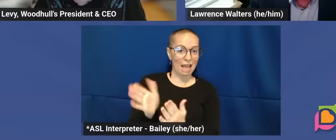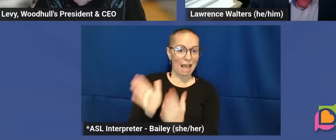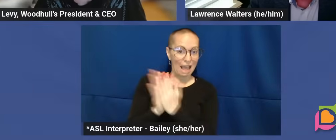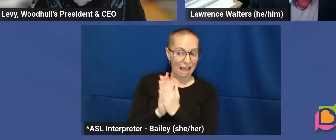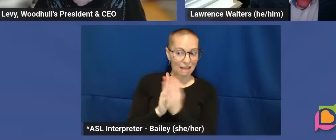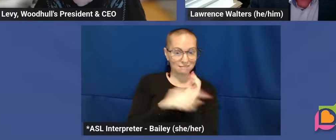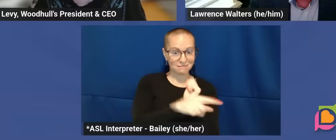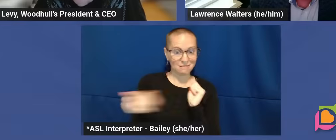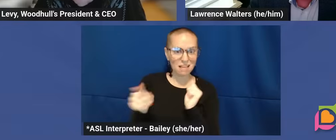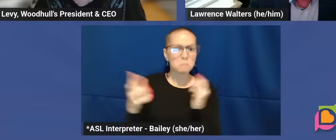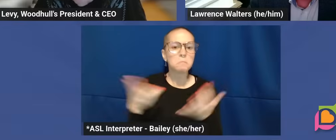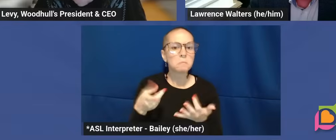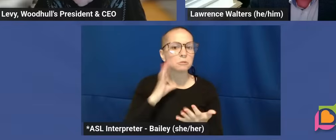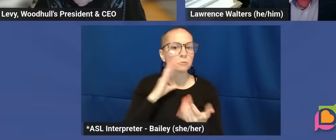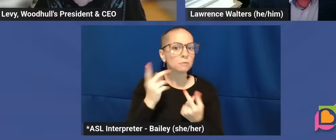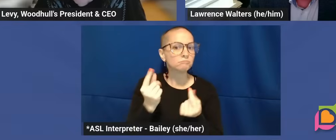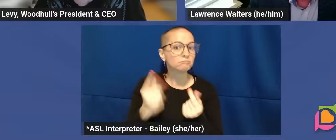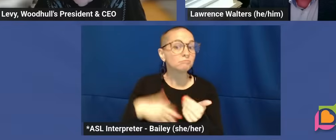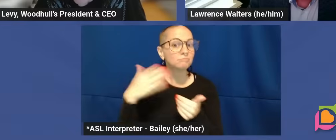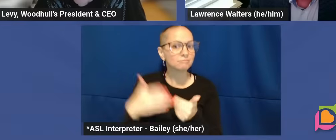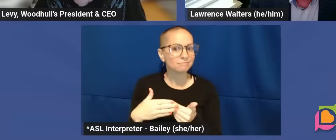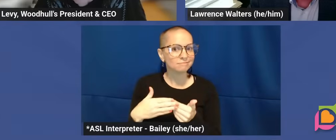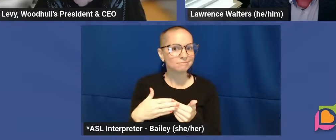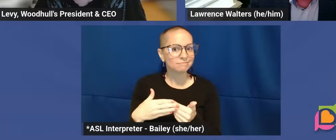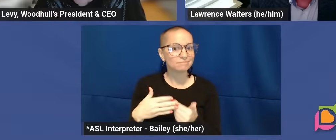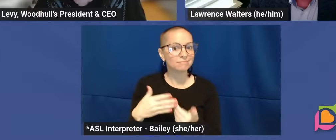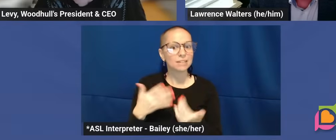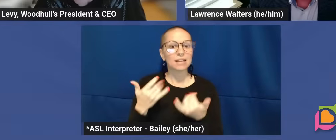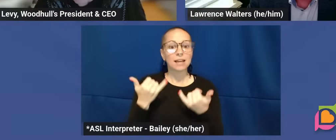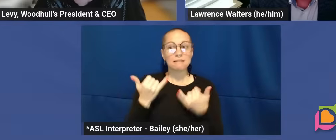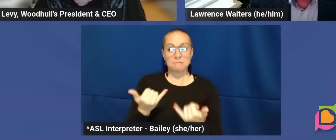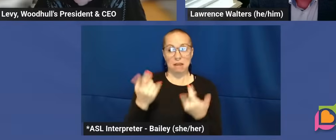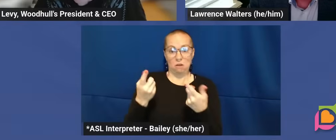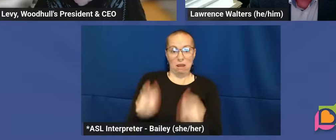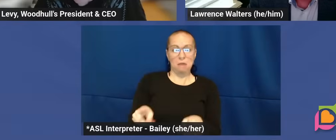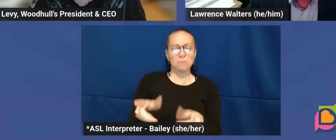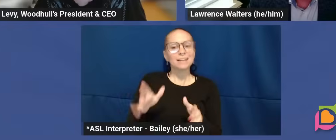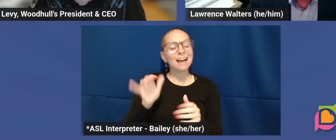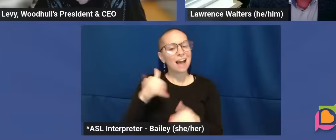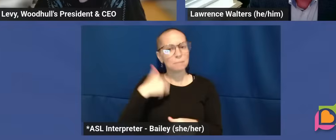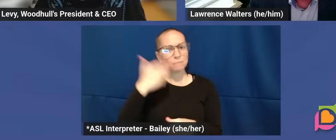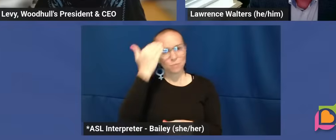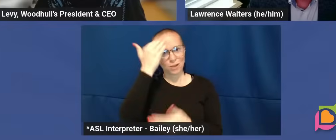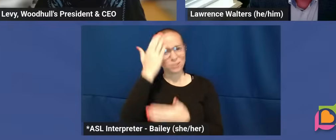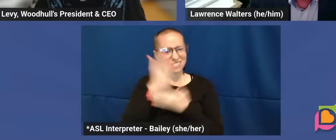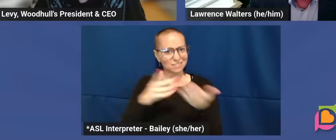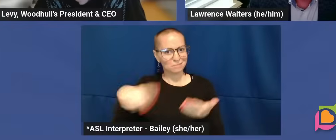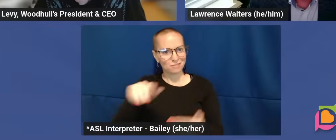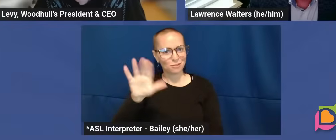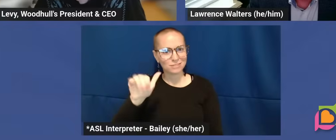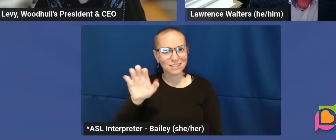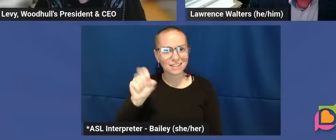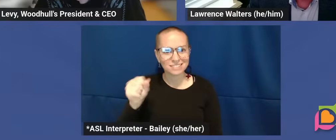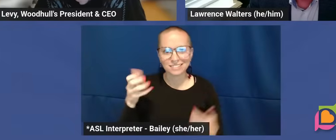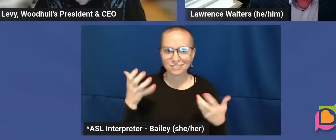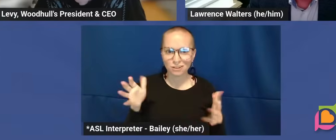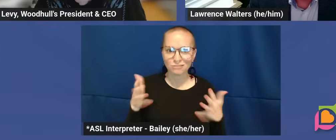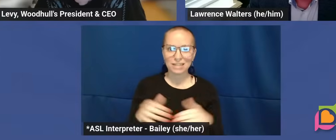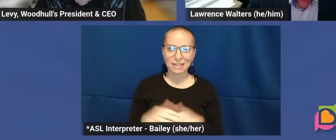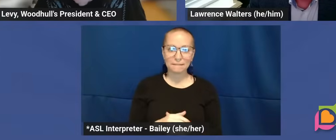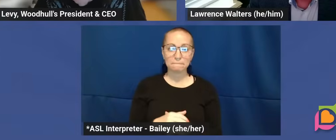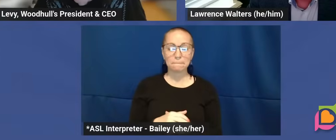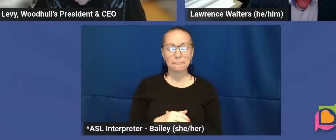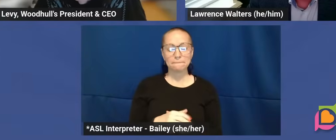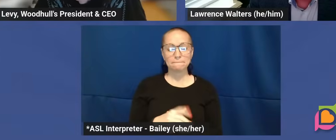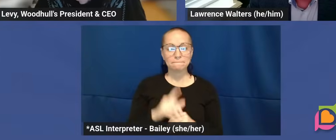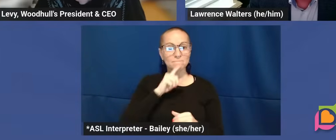you going to do now? That's happening, I'm aware, in at least some of the cases already. So essentially,